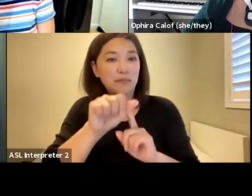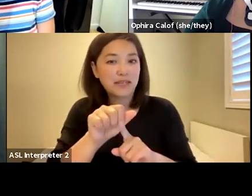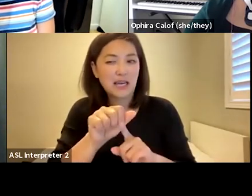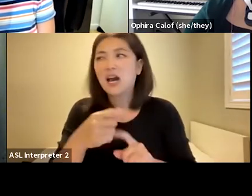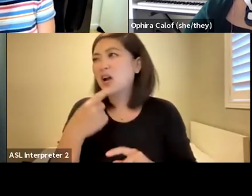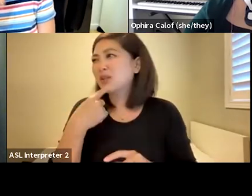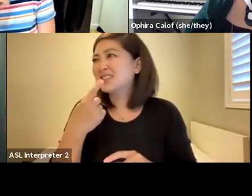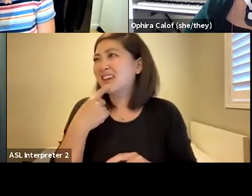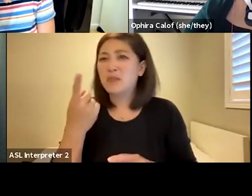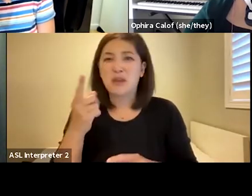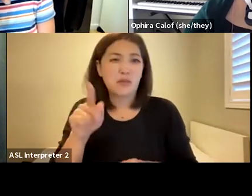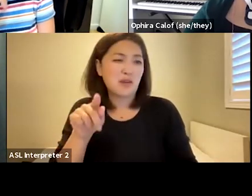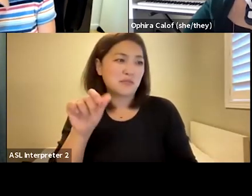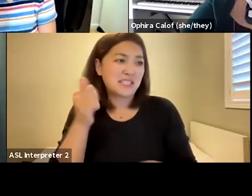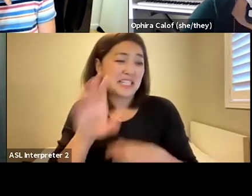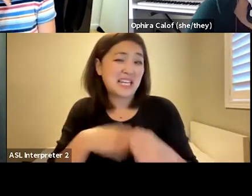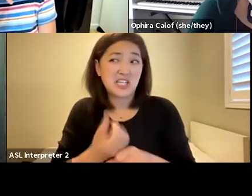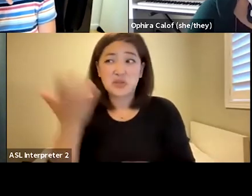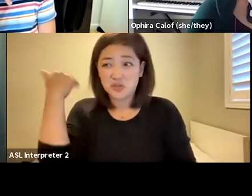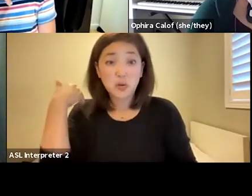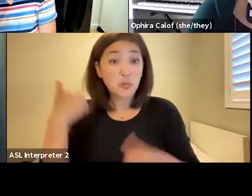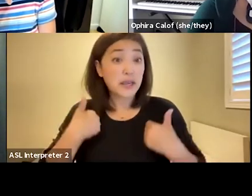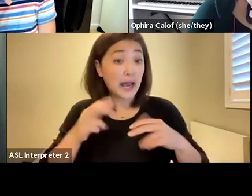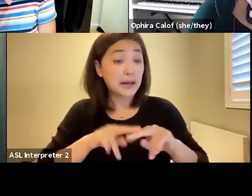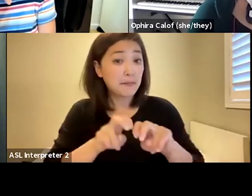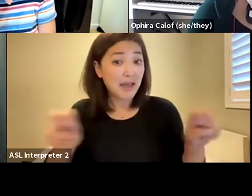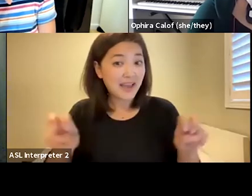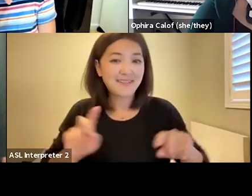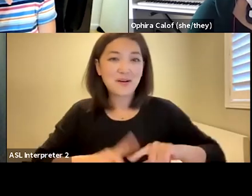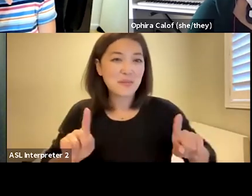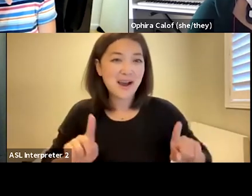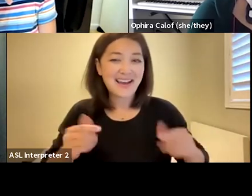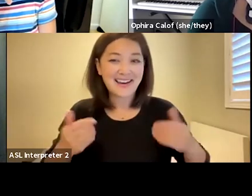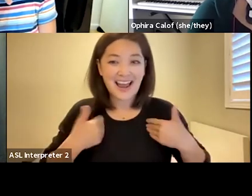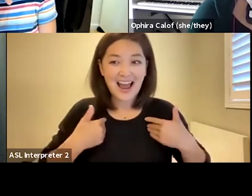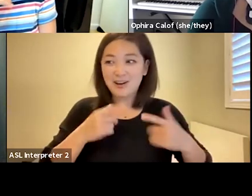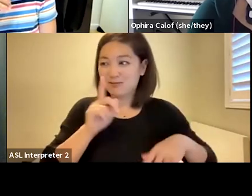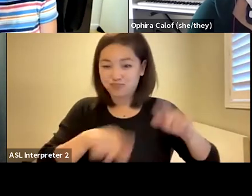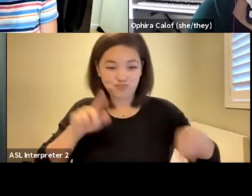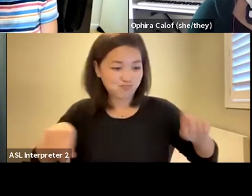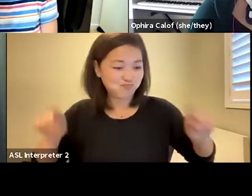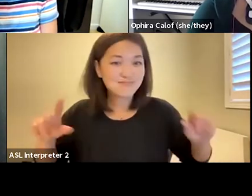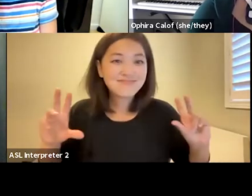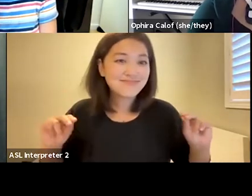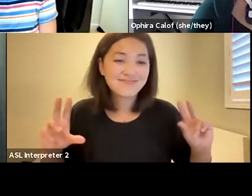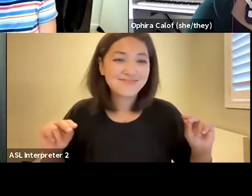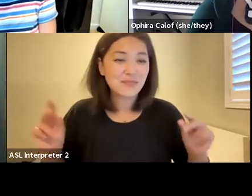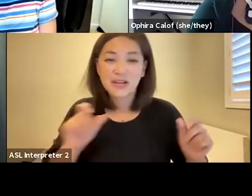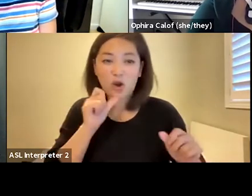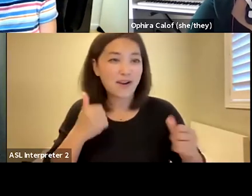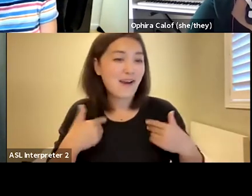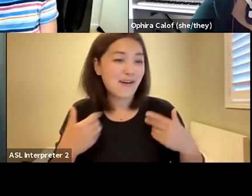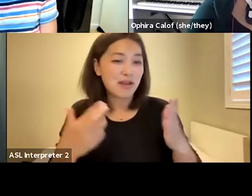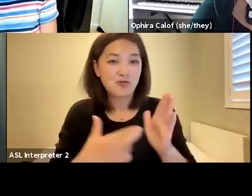panels like these weren't happening. And if they were, they weren't as mainstream and we weren't really seeing people like ourselves reflected in media. So I'd say, yeah,